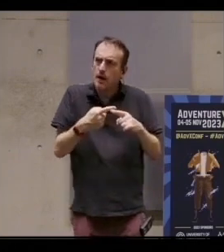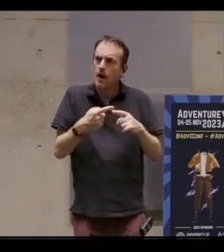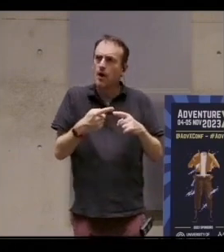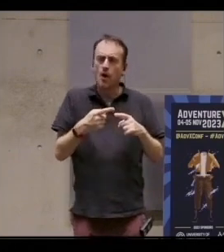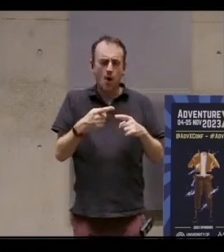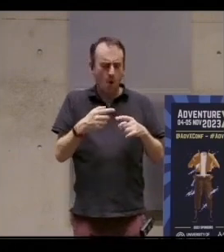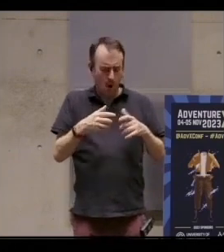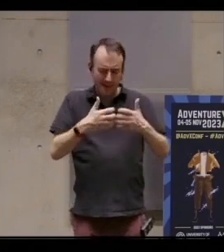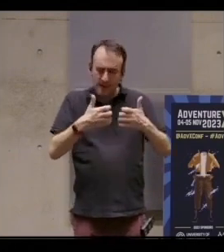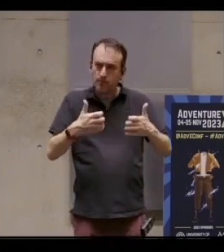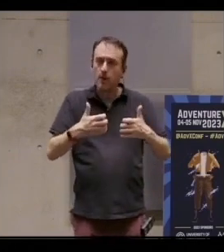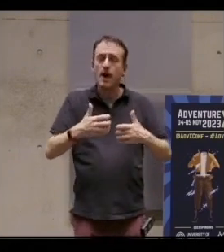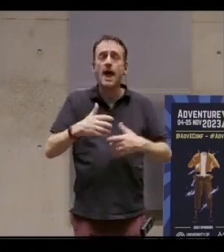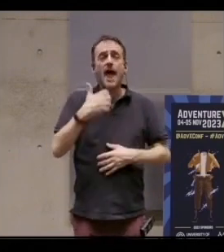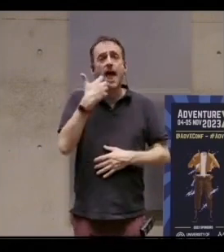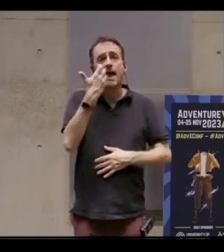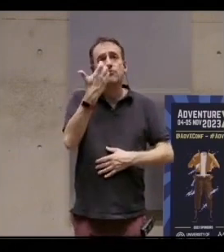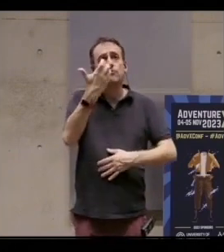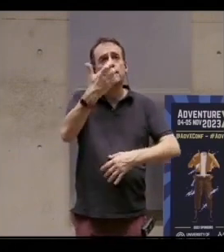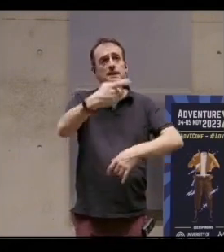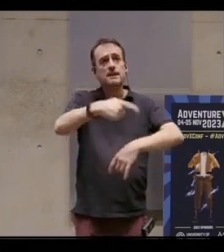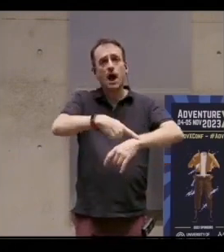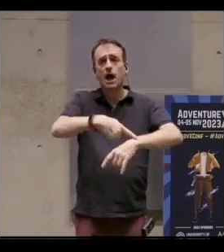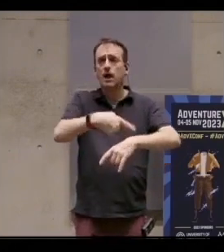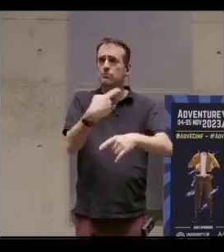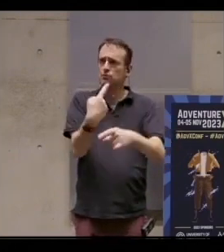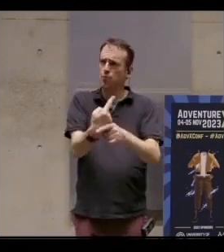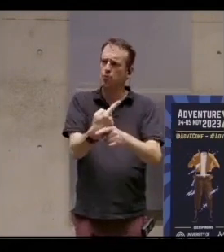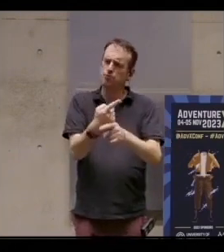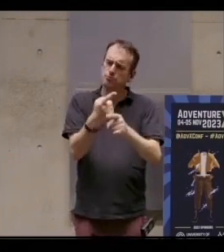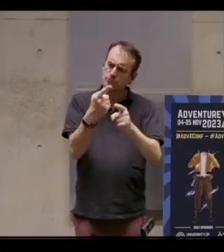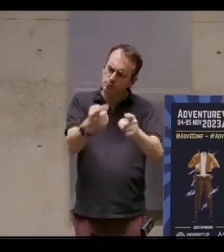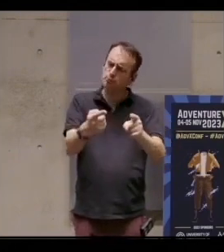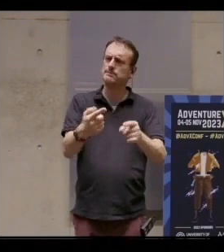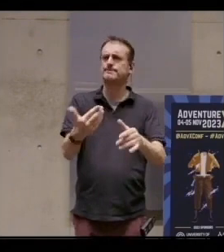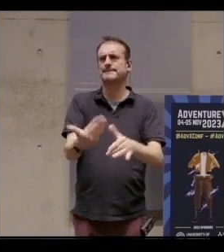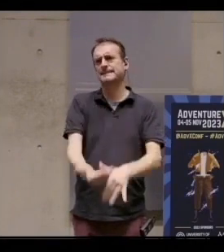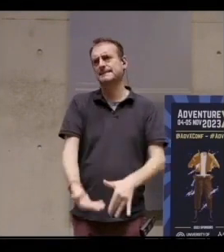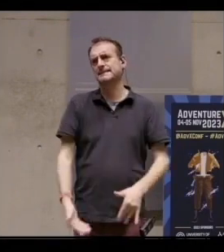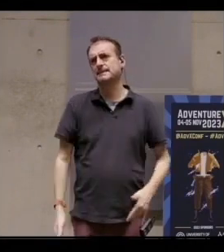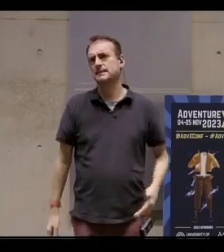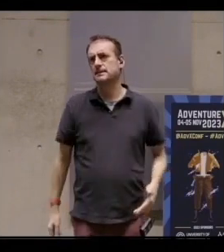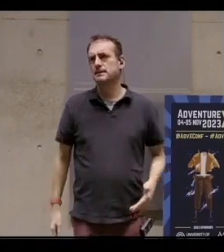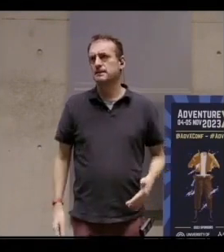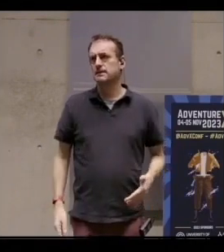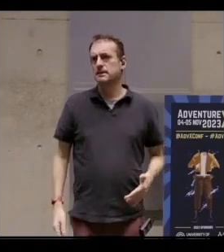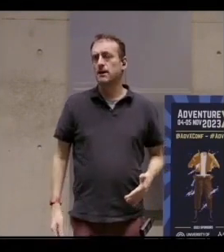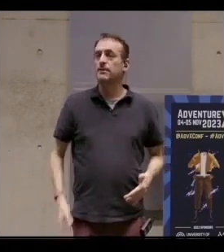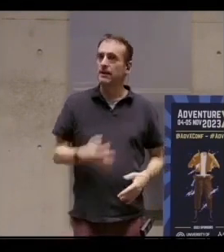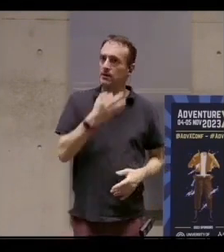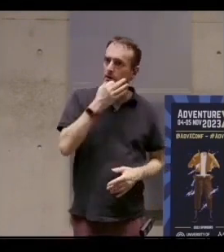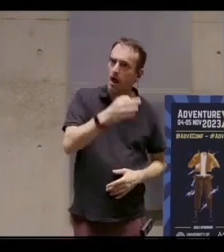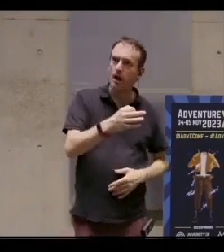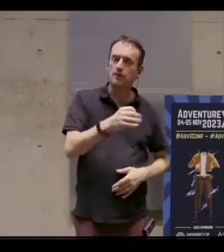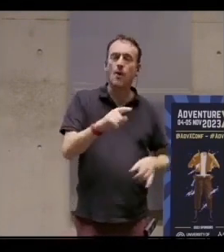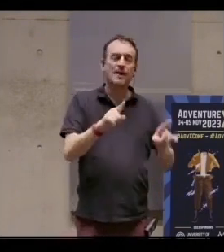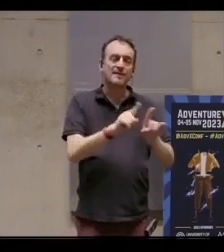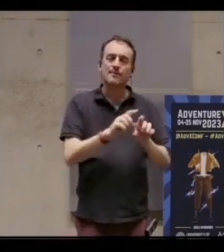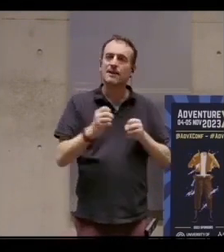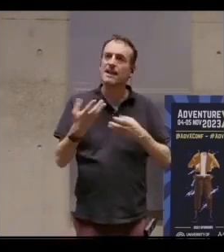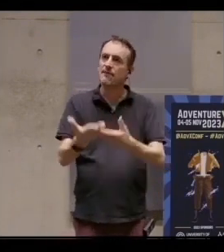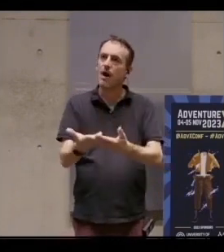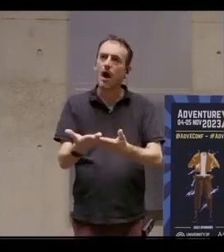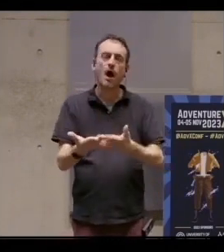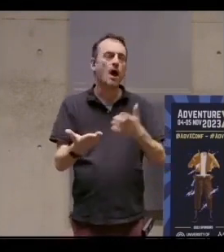out. Every time I talk to you, you're busy. Okay, great. Same delivery, but not faster. Let's just remove those pauses.